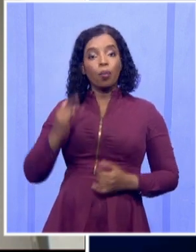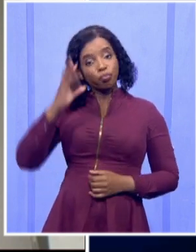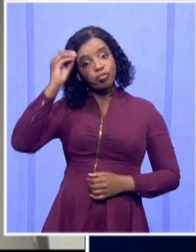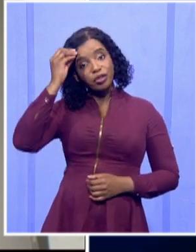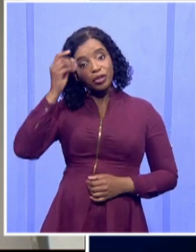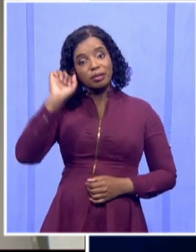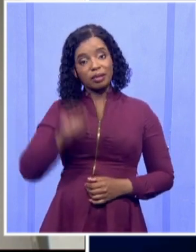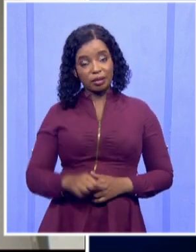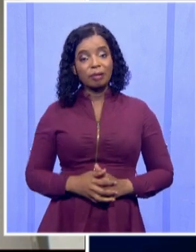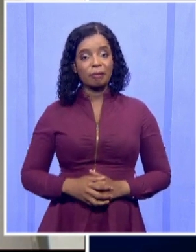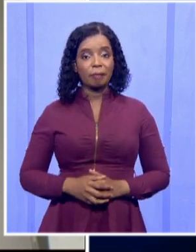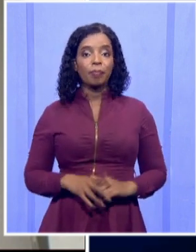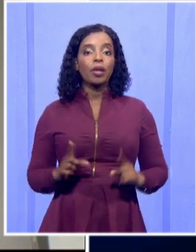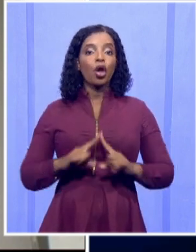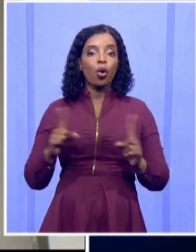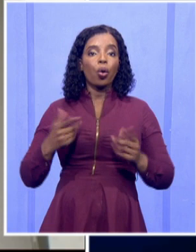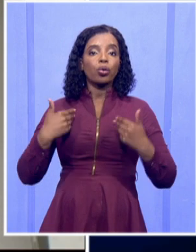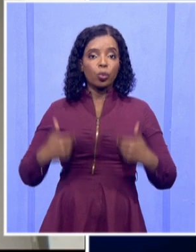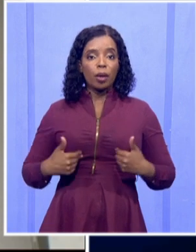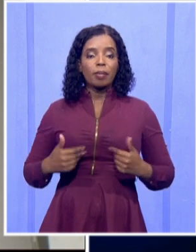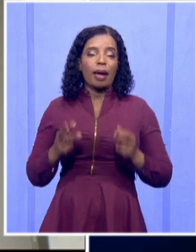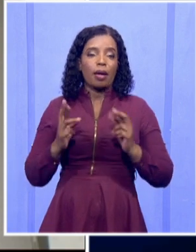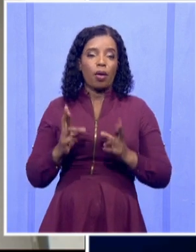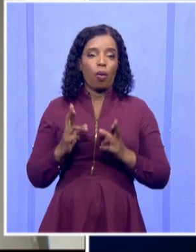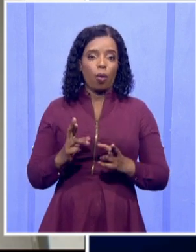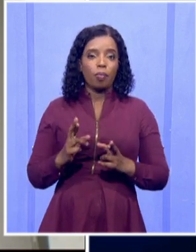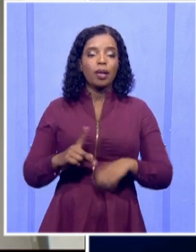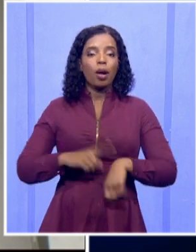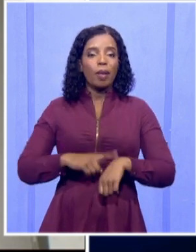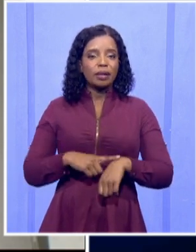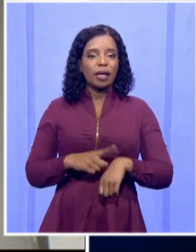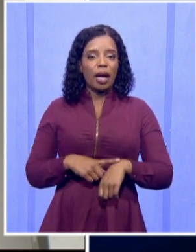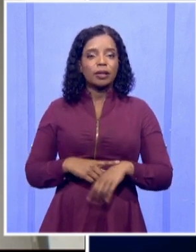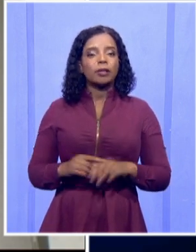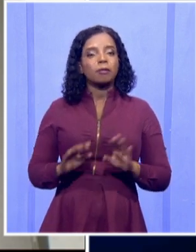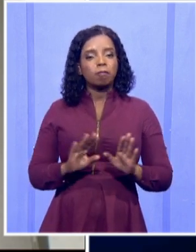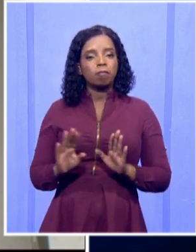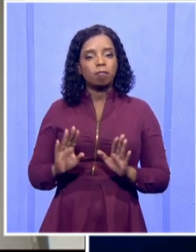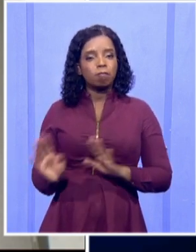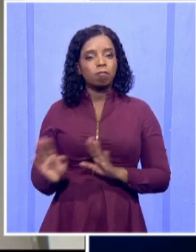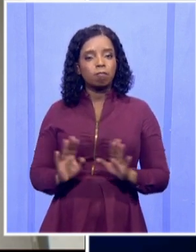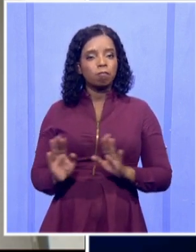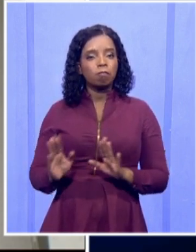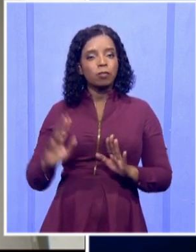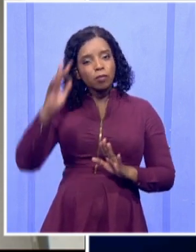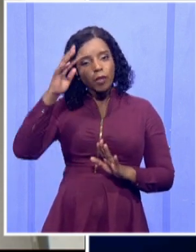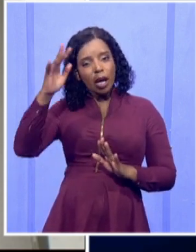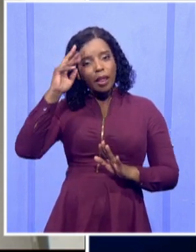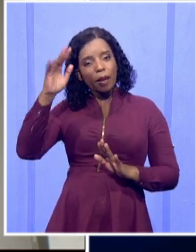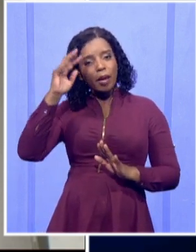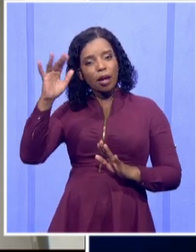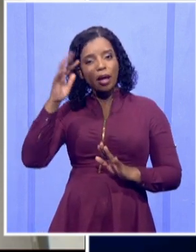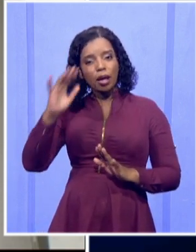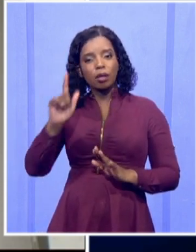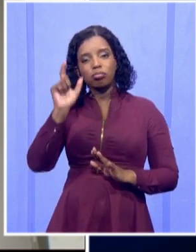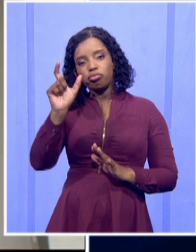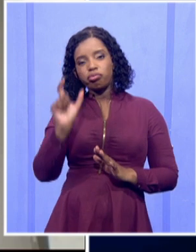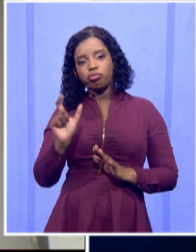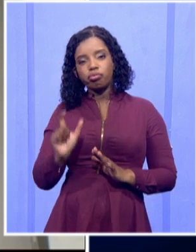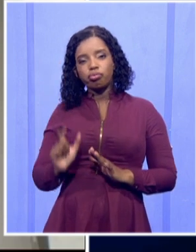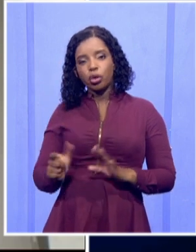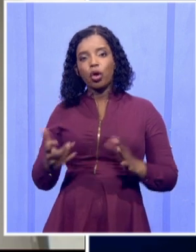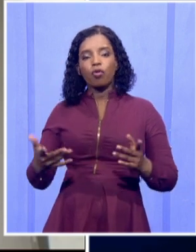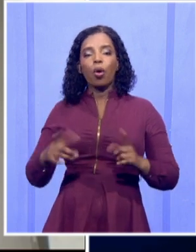hope that they will spend a bit of time articulating the thinking around fleshing out that terminology to give us some comfort